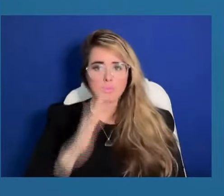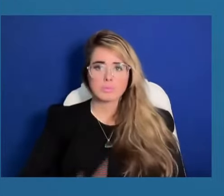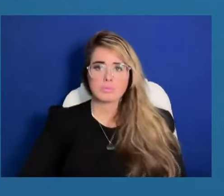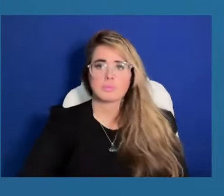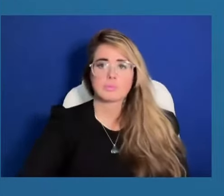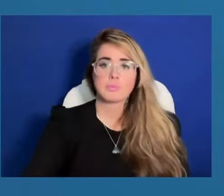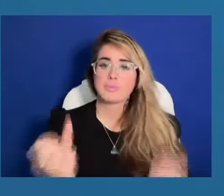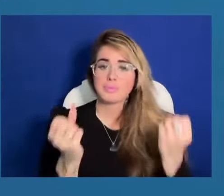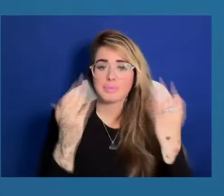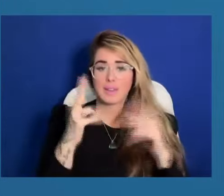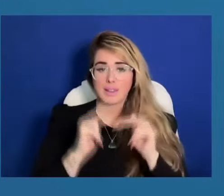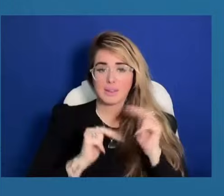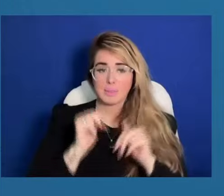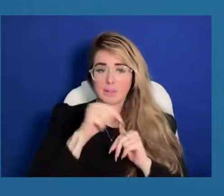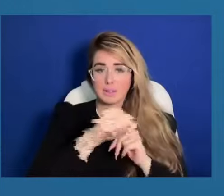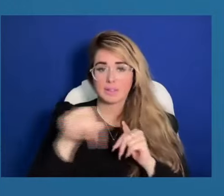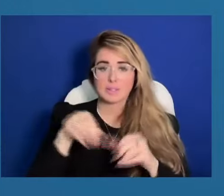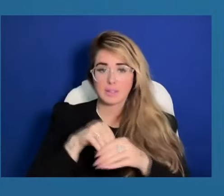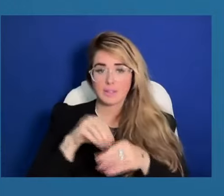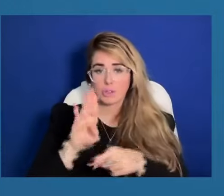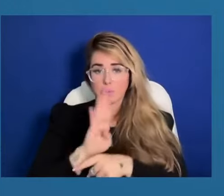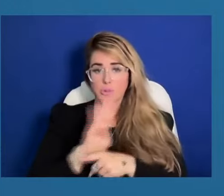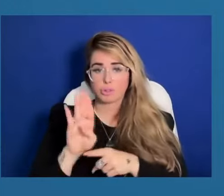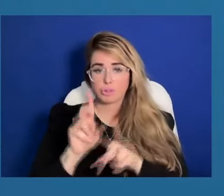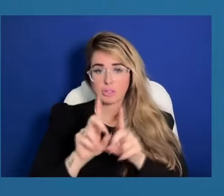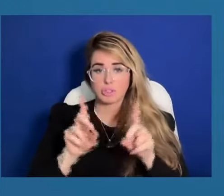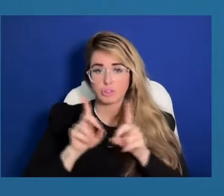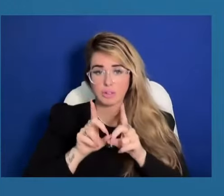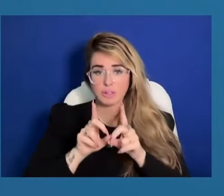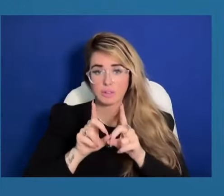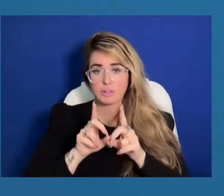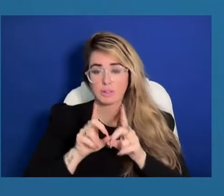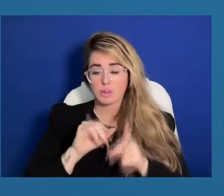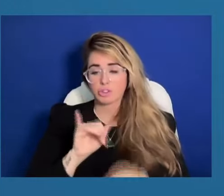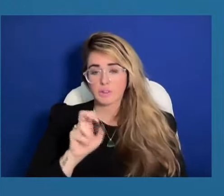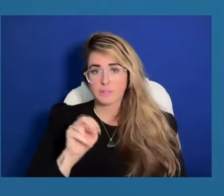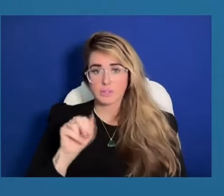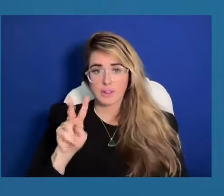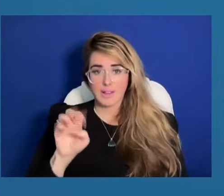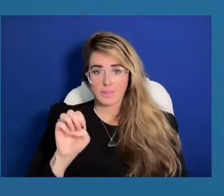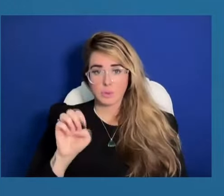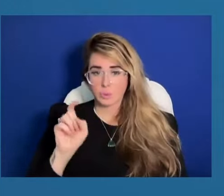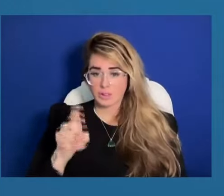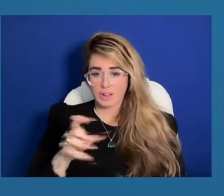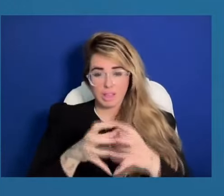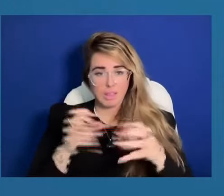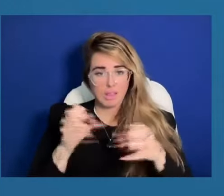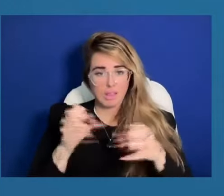Many buildings in the commercial district in Jefferson Avenue need a lot of work.